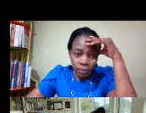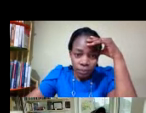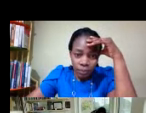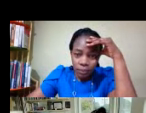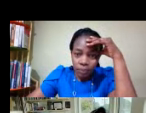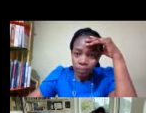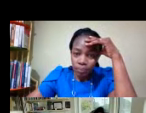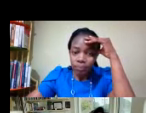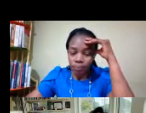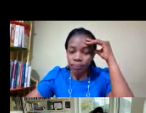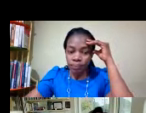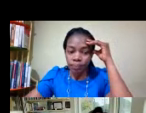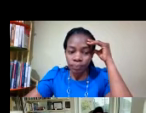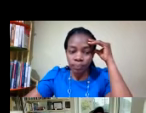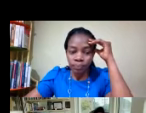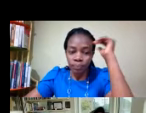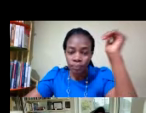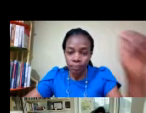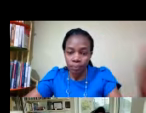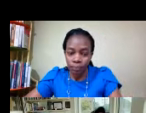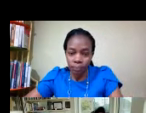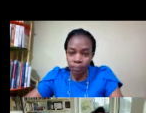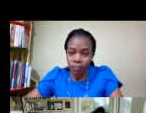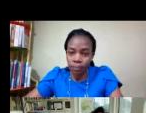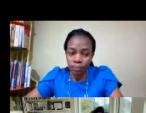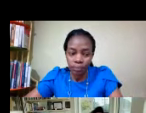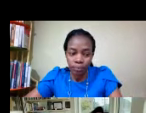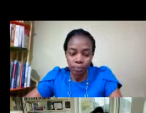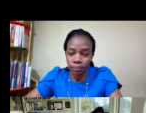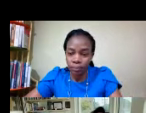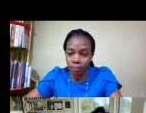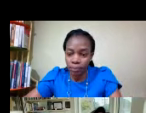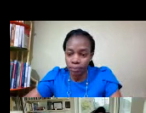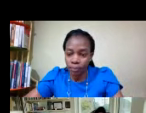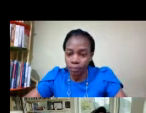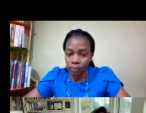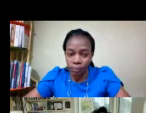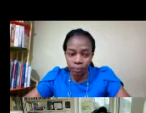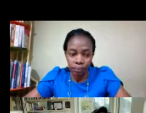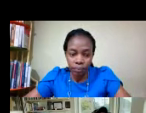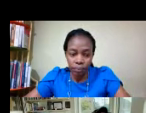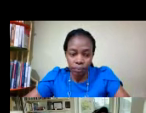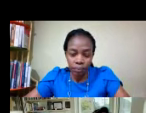While we are waiting for the breakout rooms, if there are any questions, please do share.